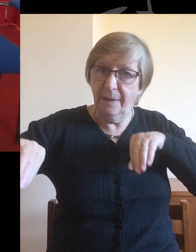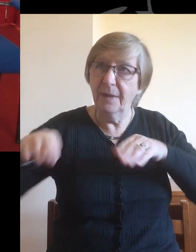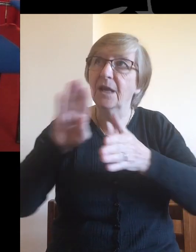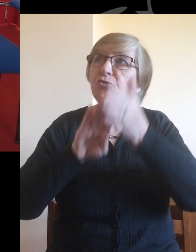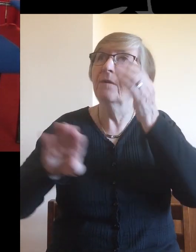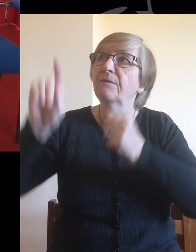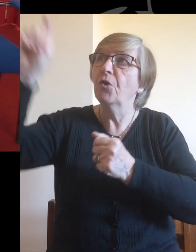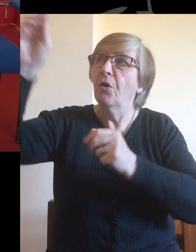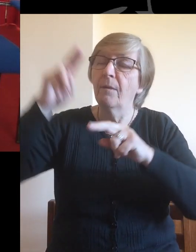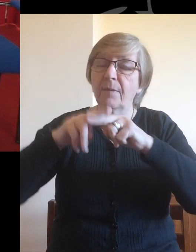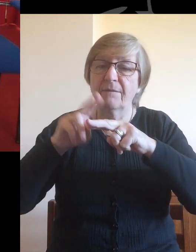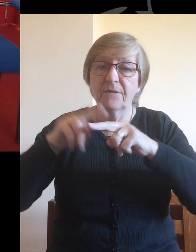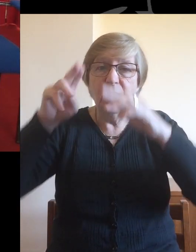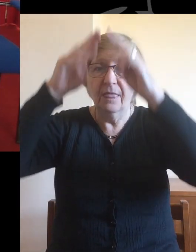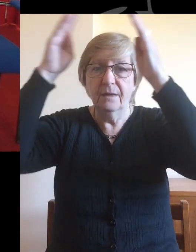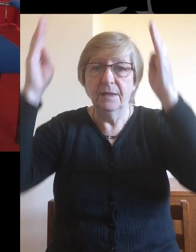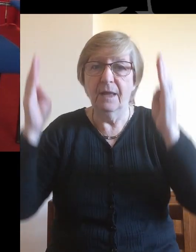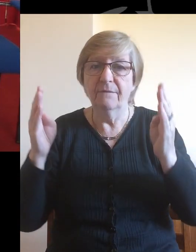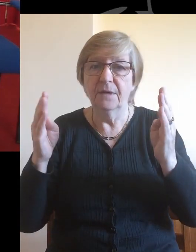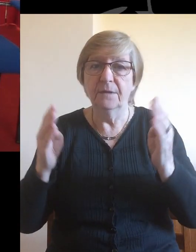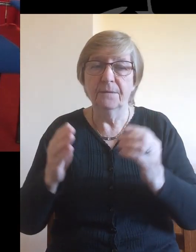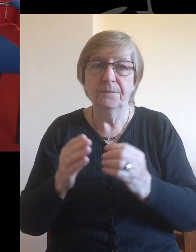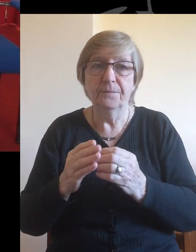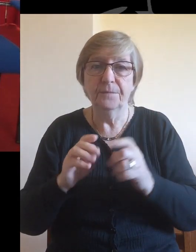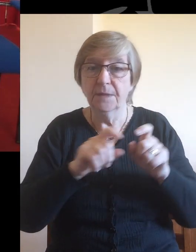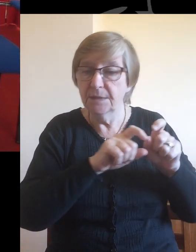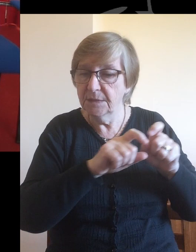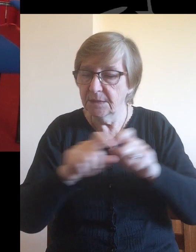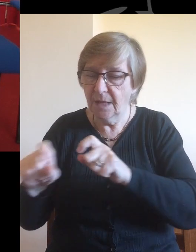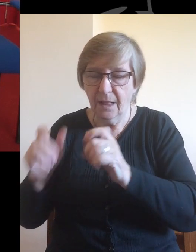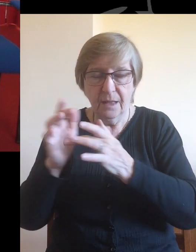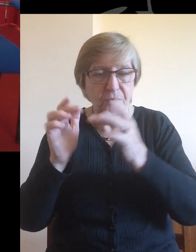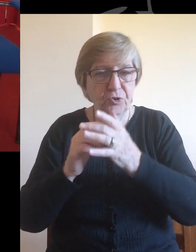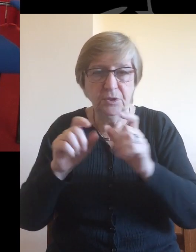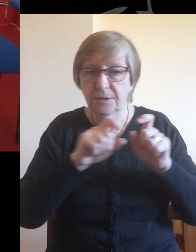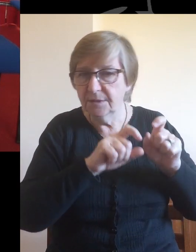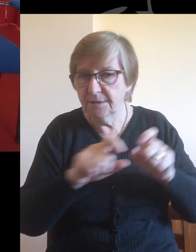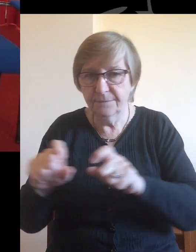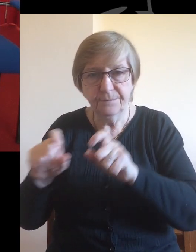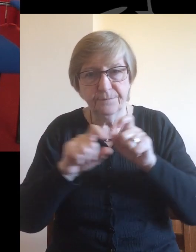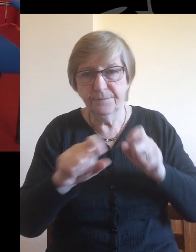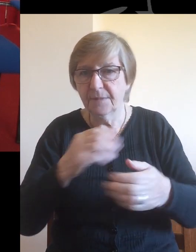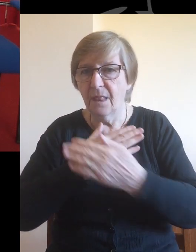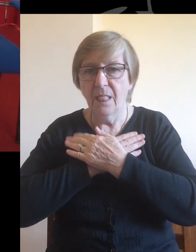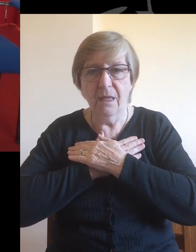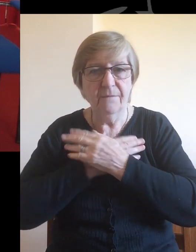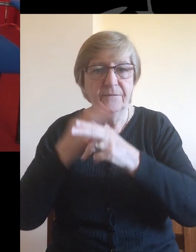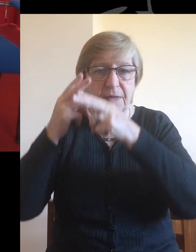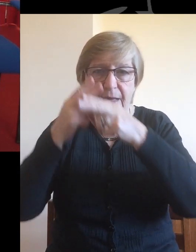Heavenly Father. And still he went on loving, still he went on caring.